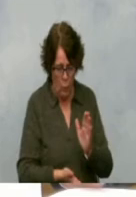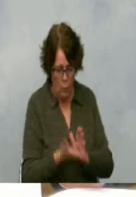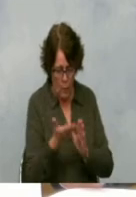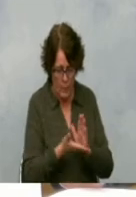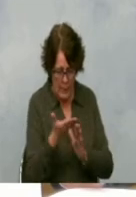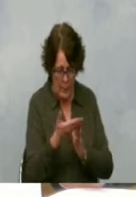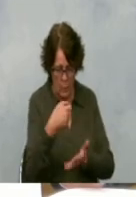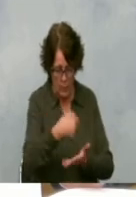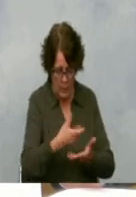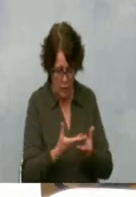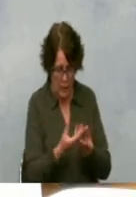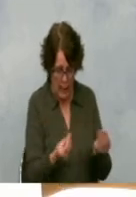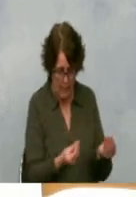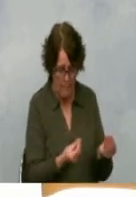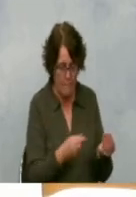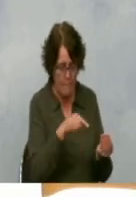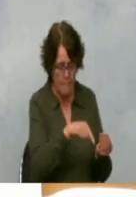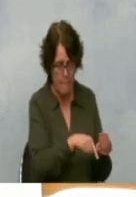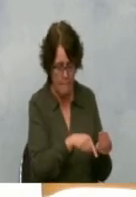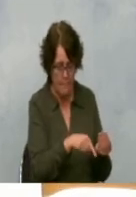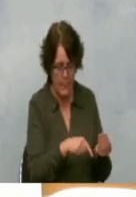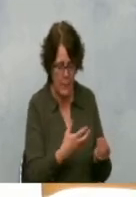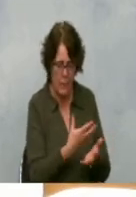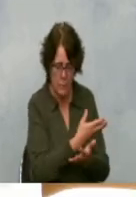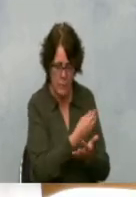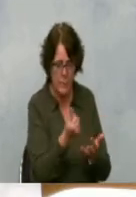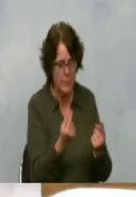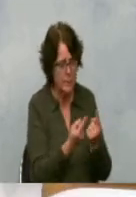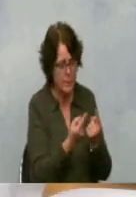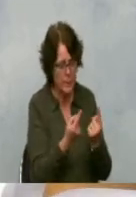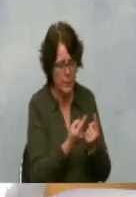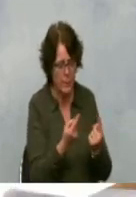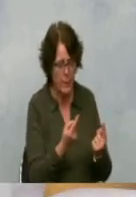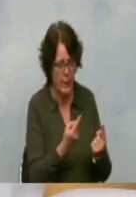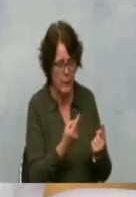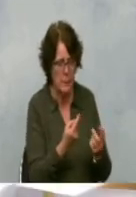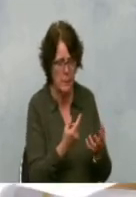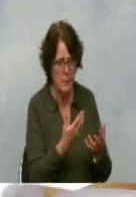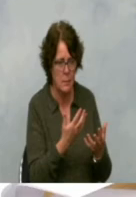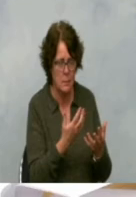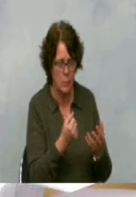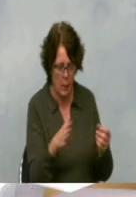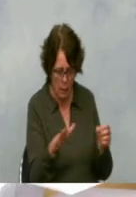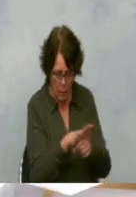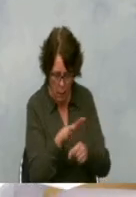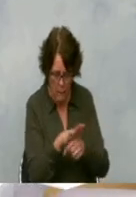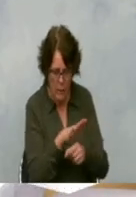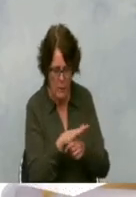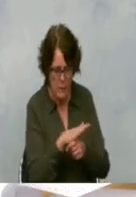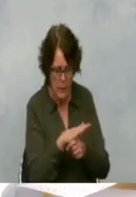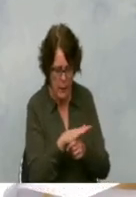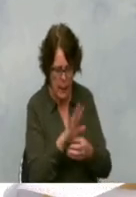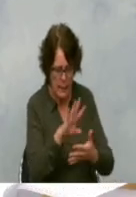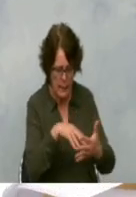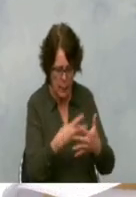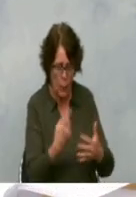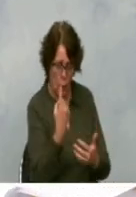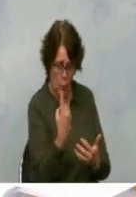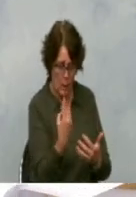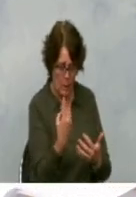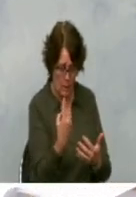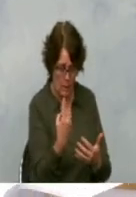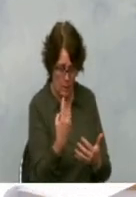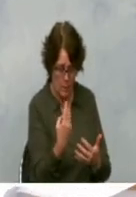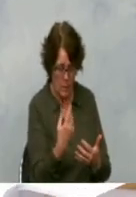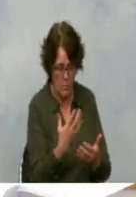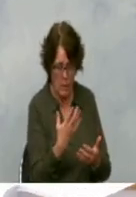the budget gap. There are a number of things which are covered in Table 1 in the paper. Table 1